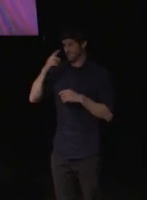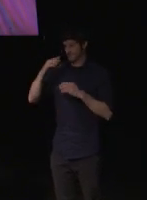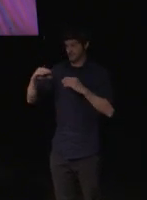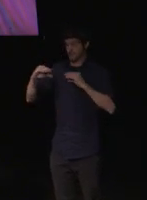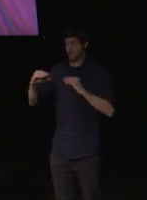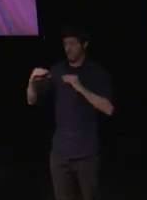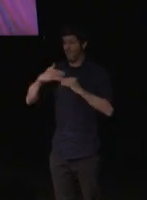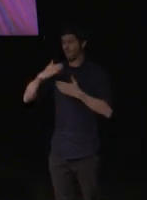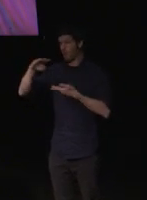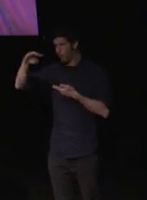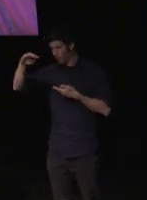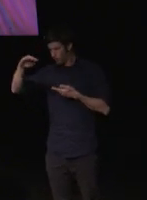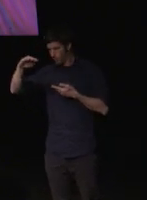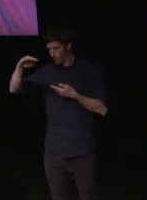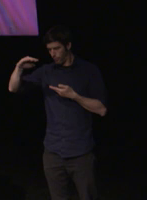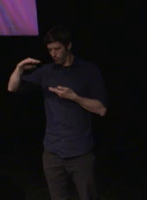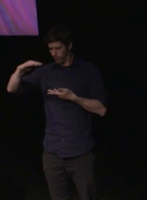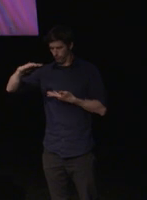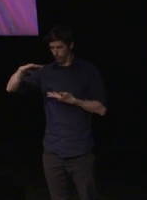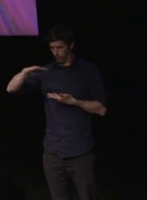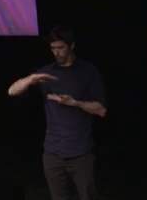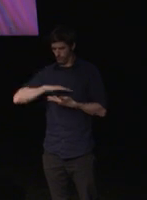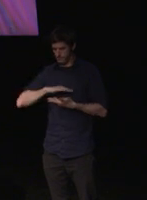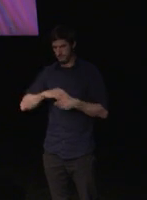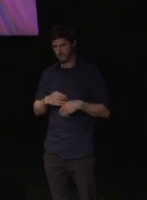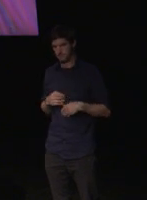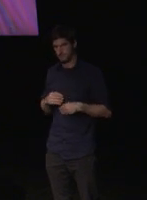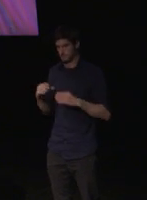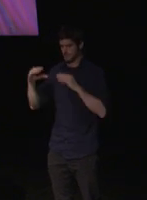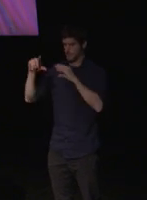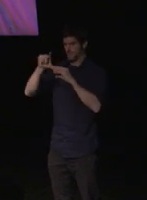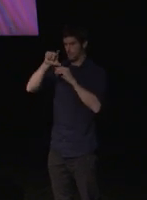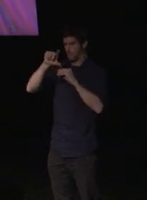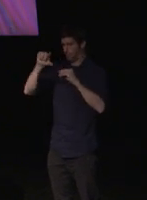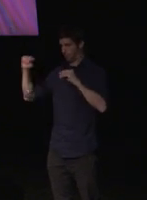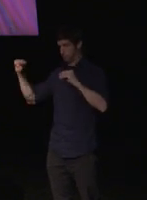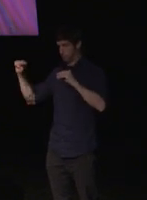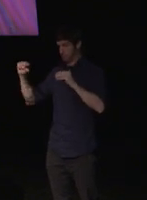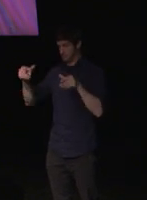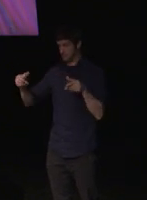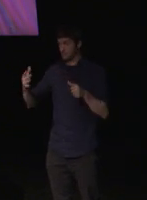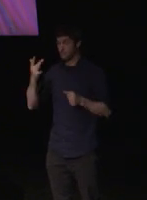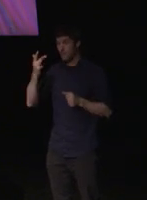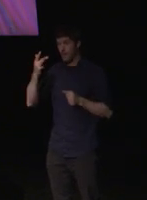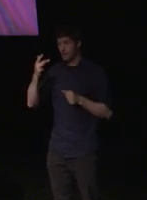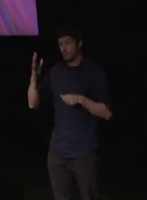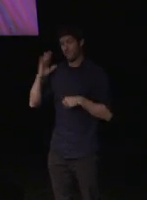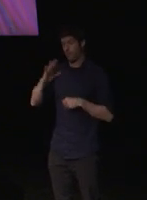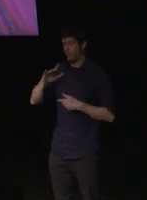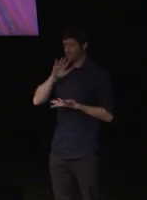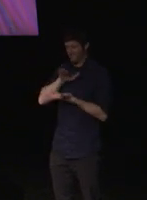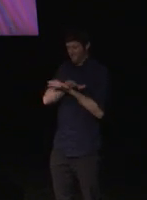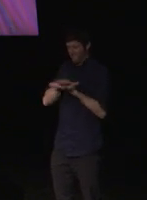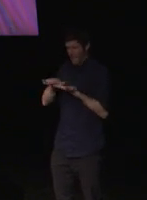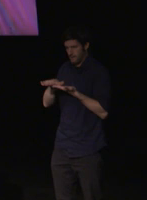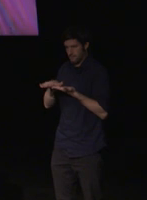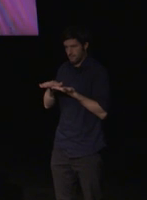And the reason why they put that in was because, you know, people needed to rest their hands on the table and still press these